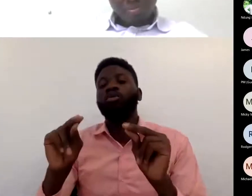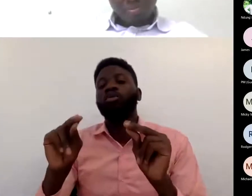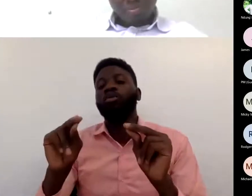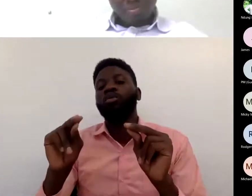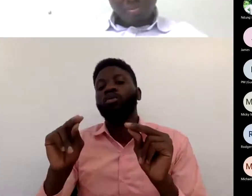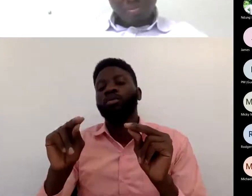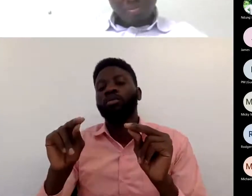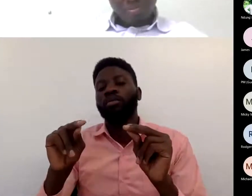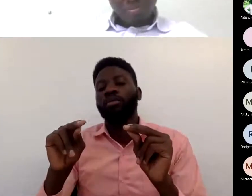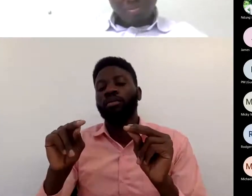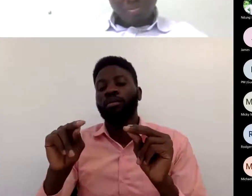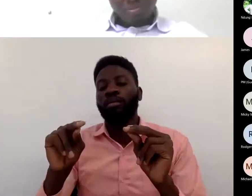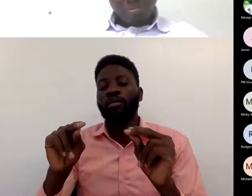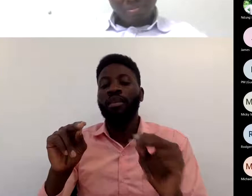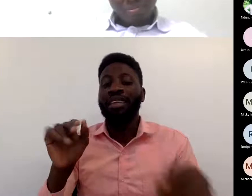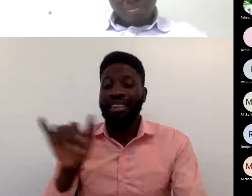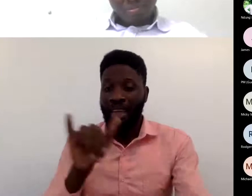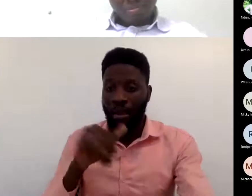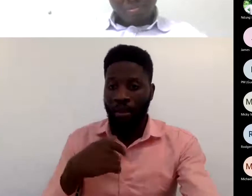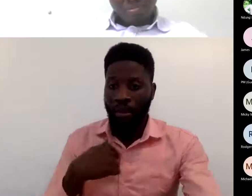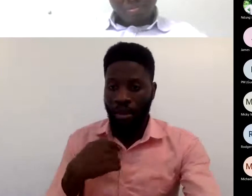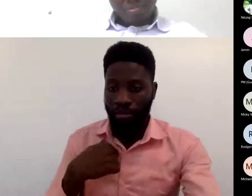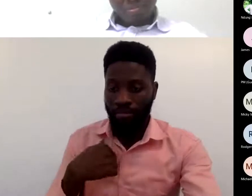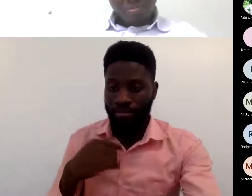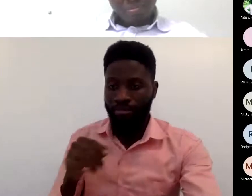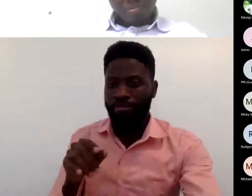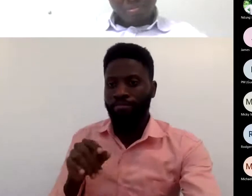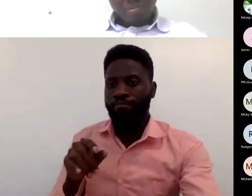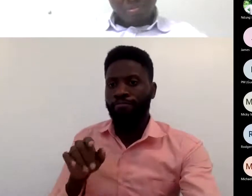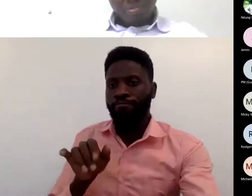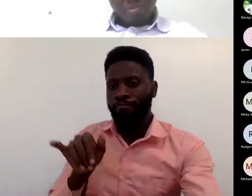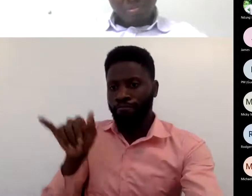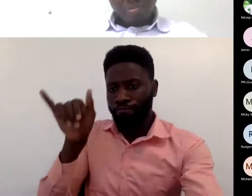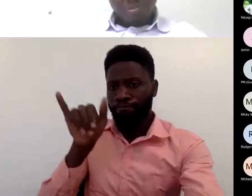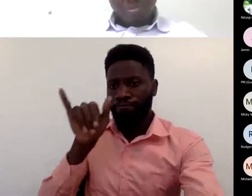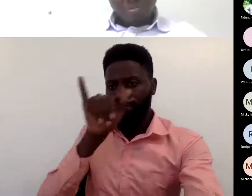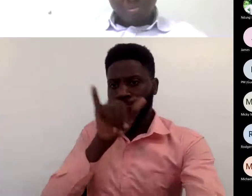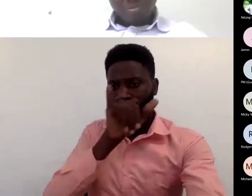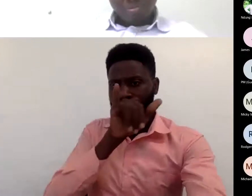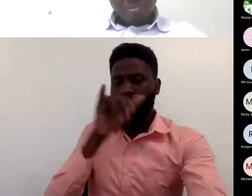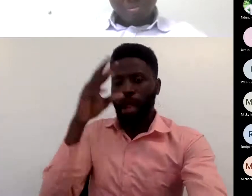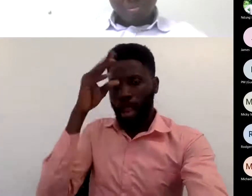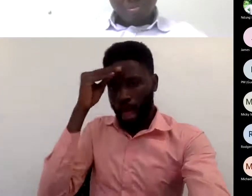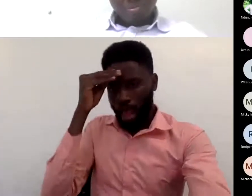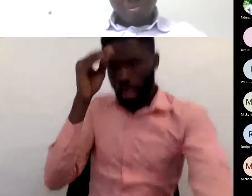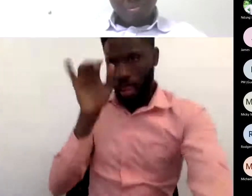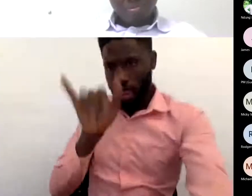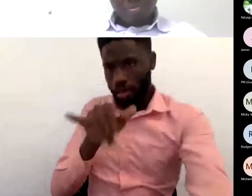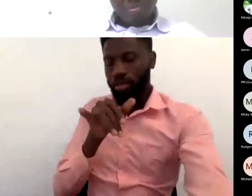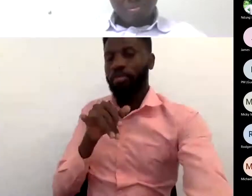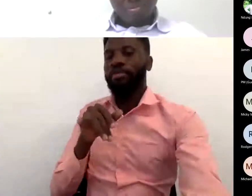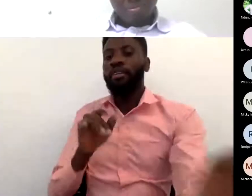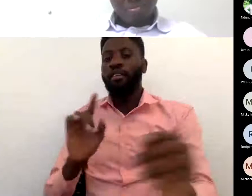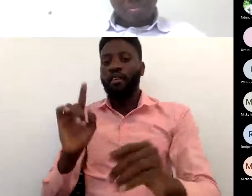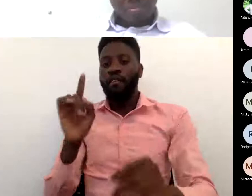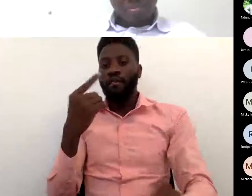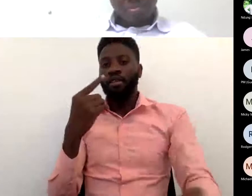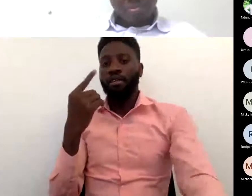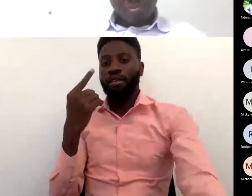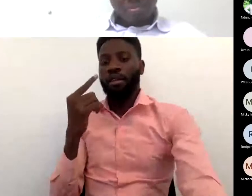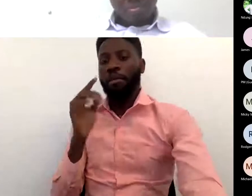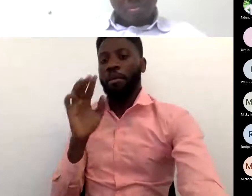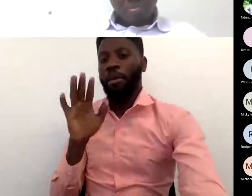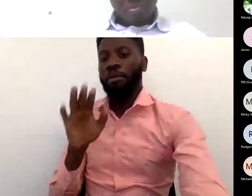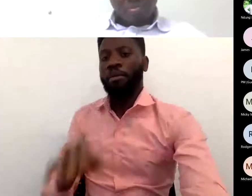to be. And that's what my travels have taught me. And first, it starts with your mindset. That is